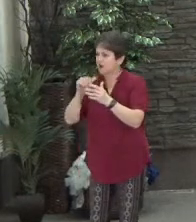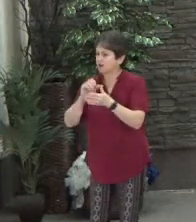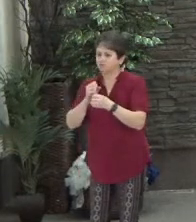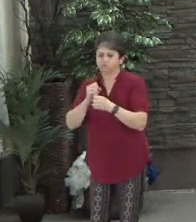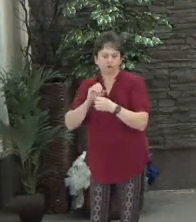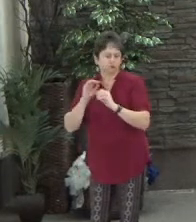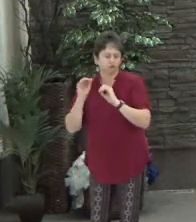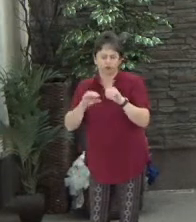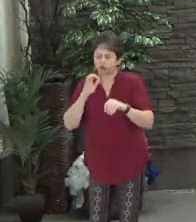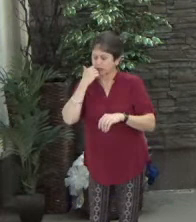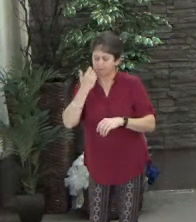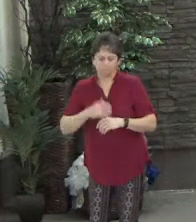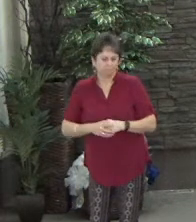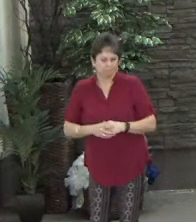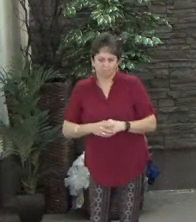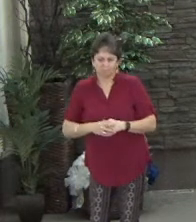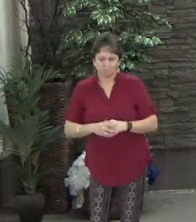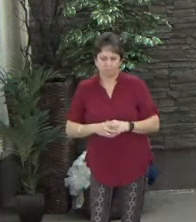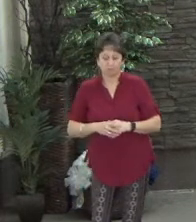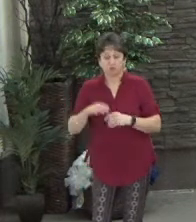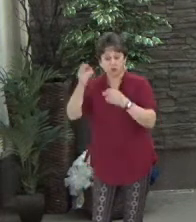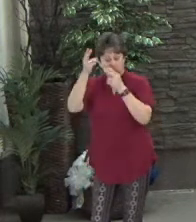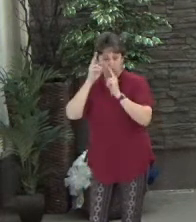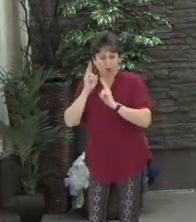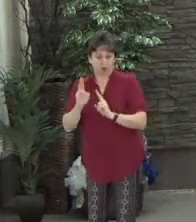shame. So